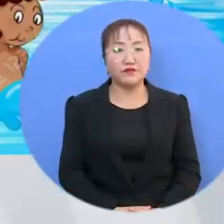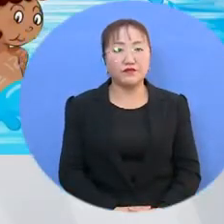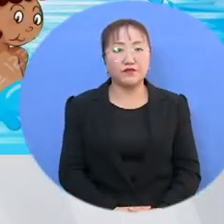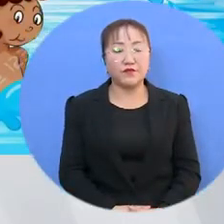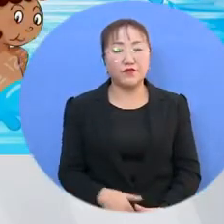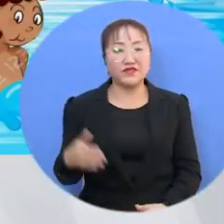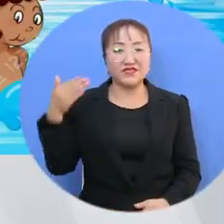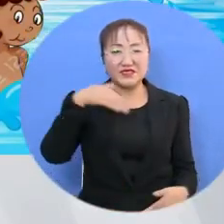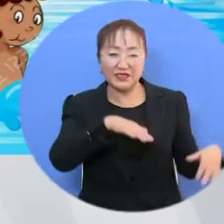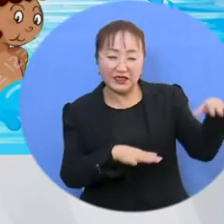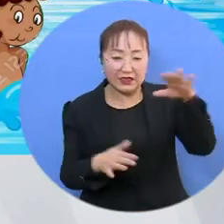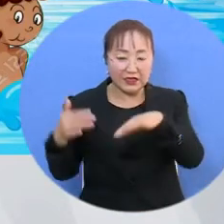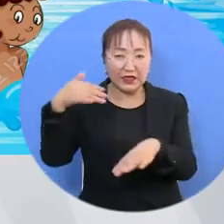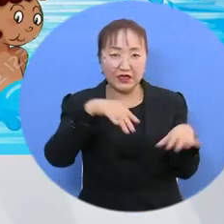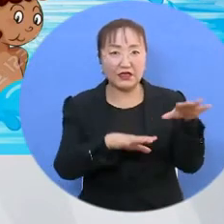Swim.